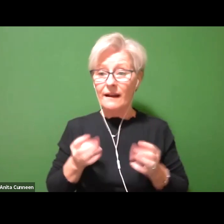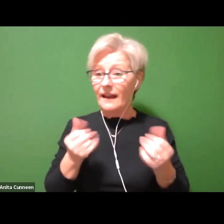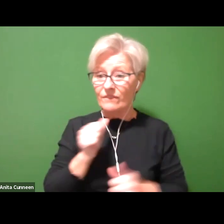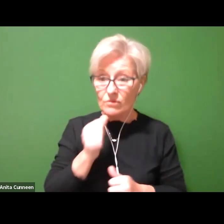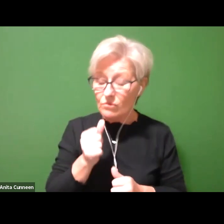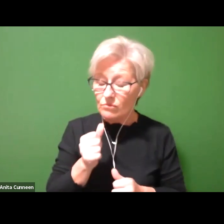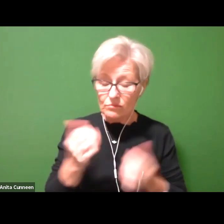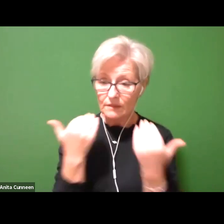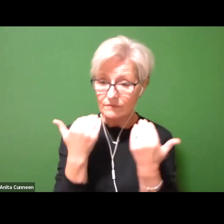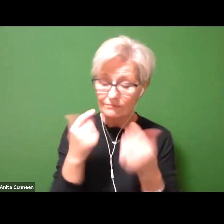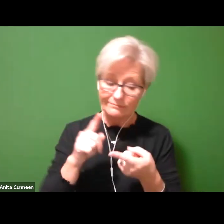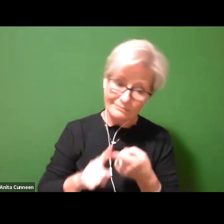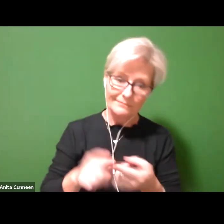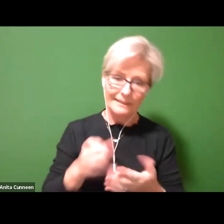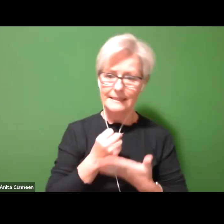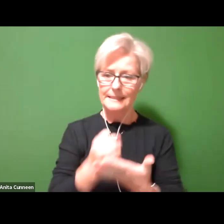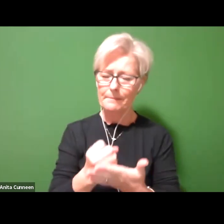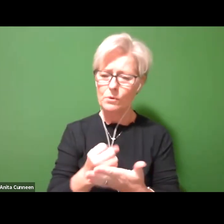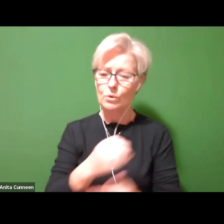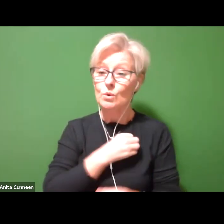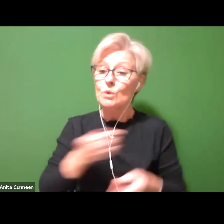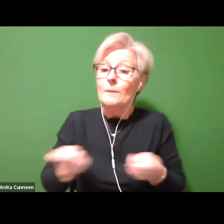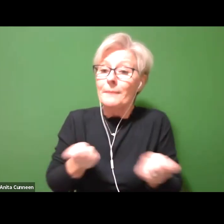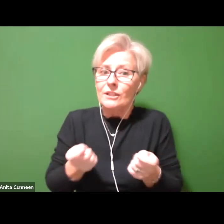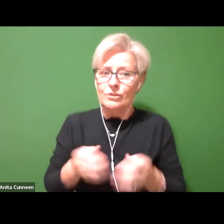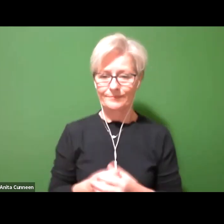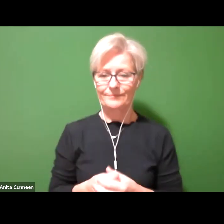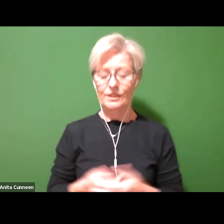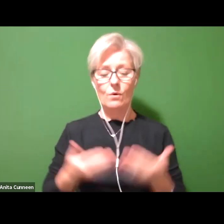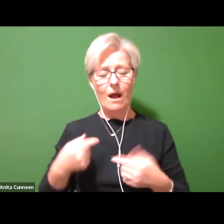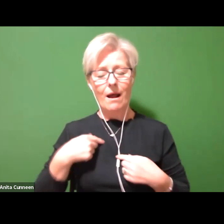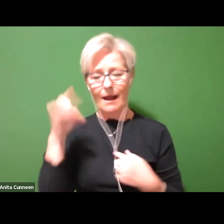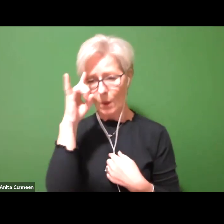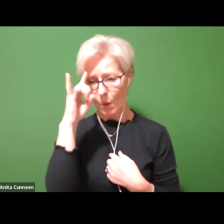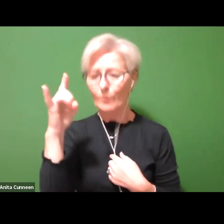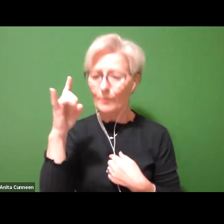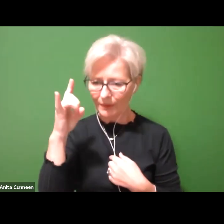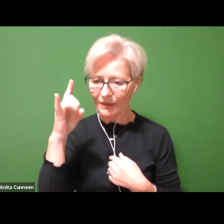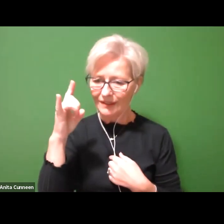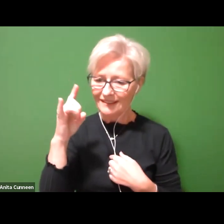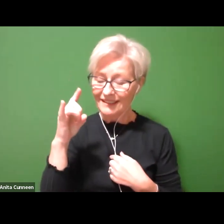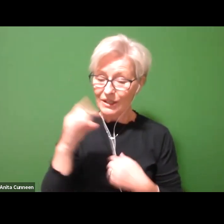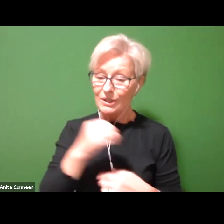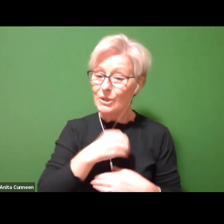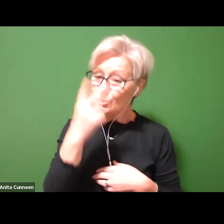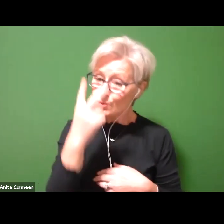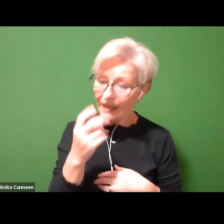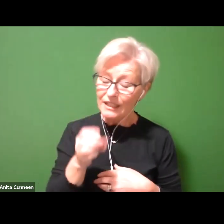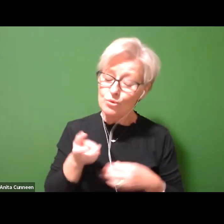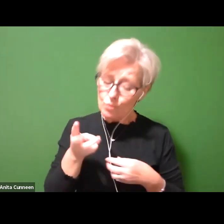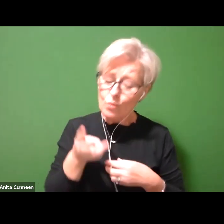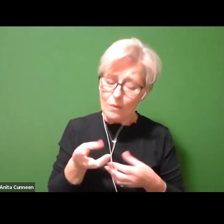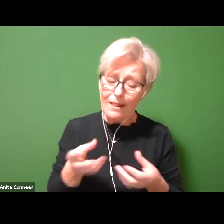to manage menopause. So I suppose I hope from tonight's event that you are provided with evidence-based